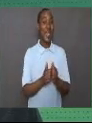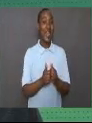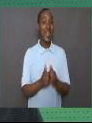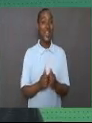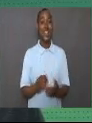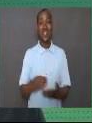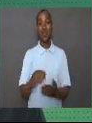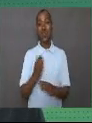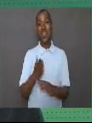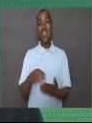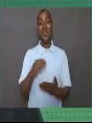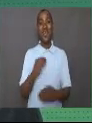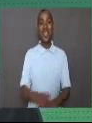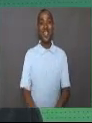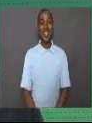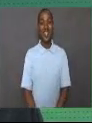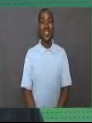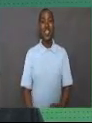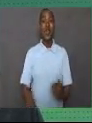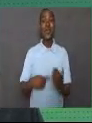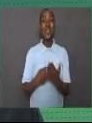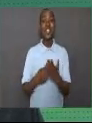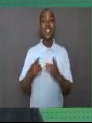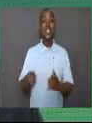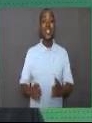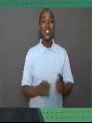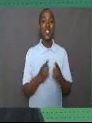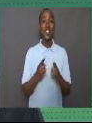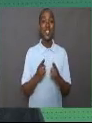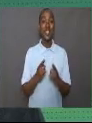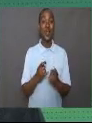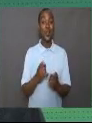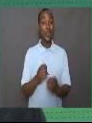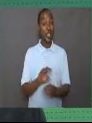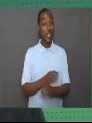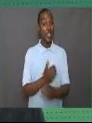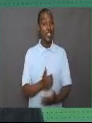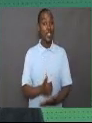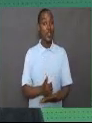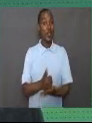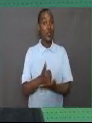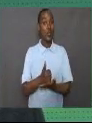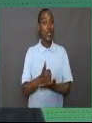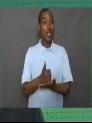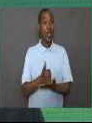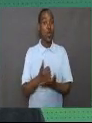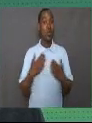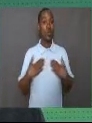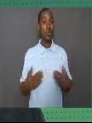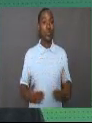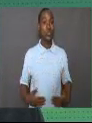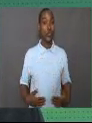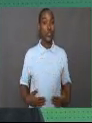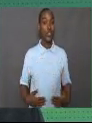later. These systems exist to provide the cells of the body with what